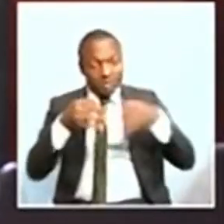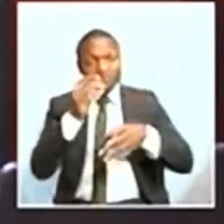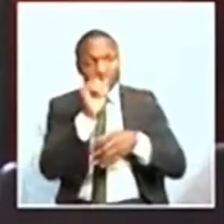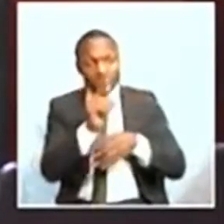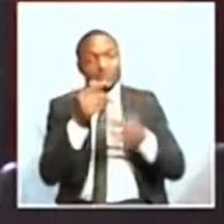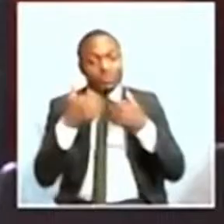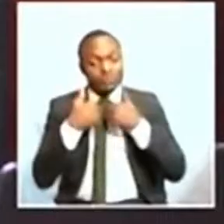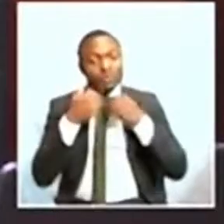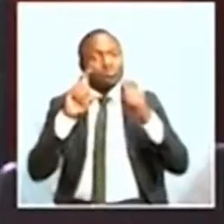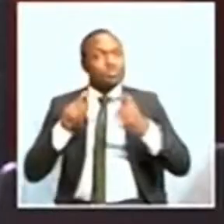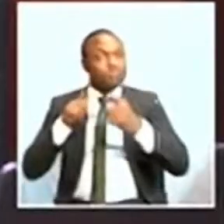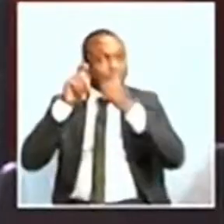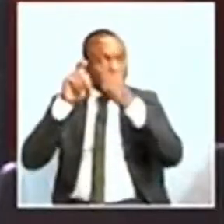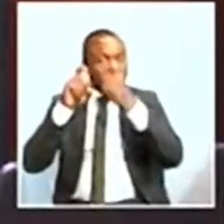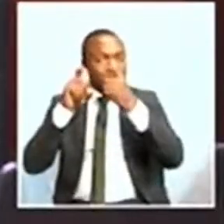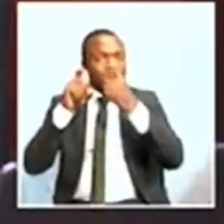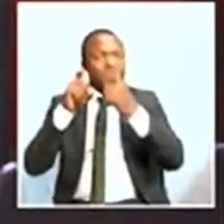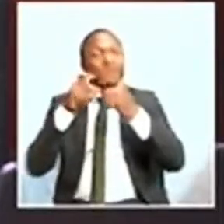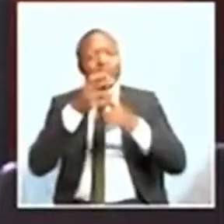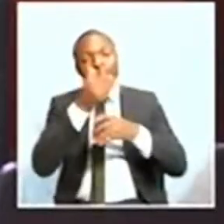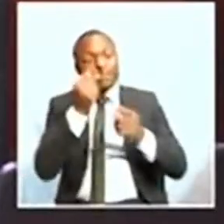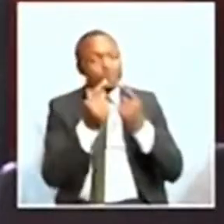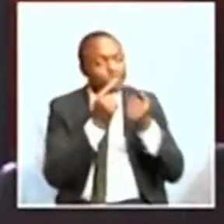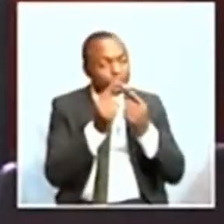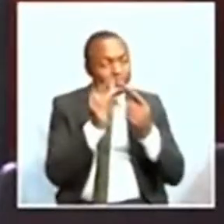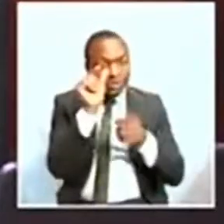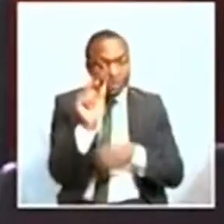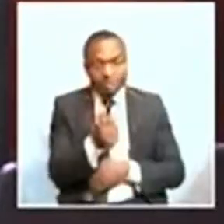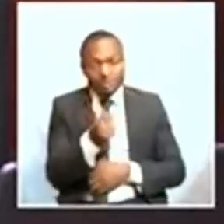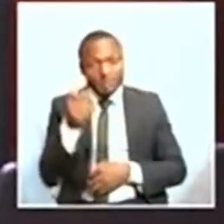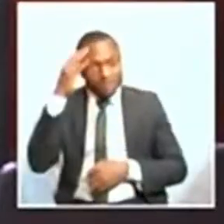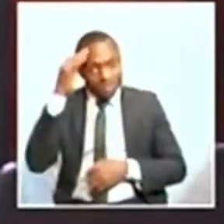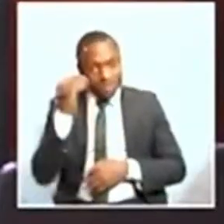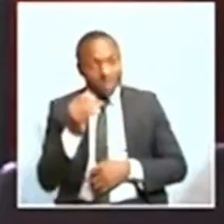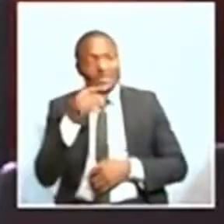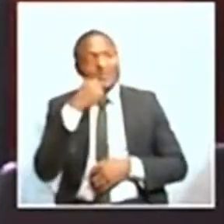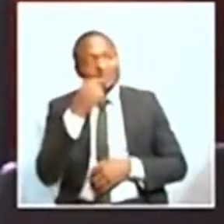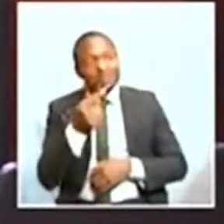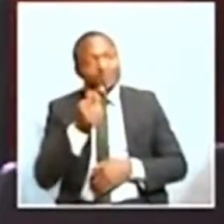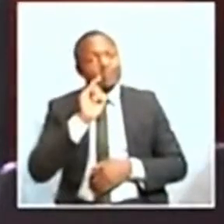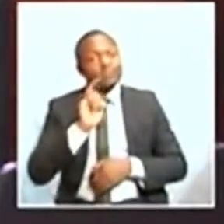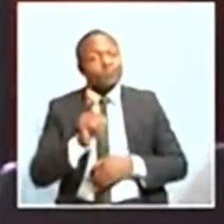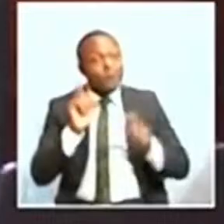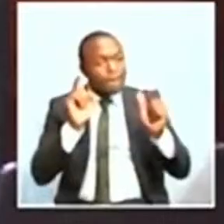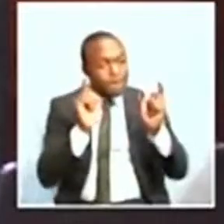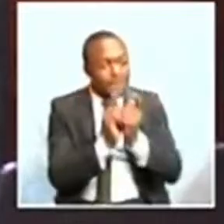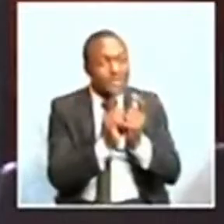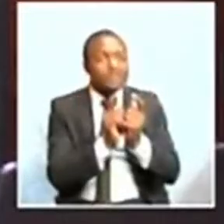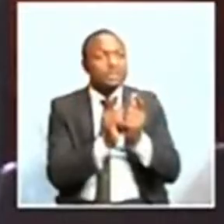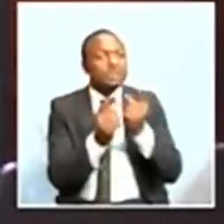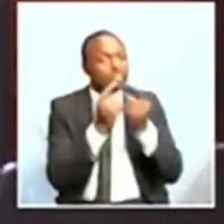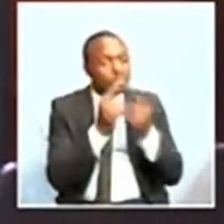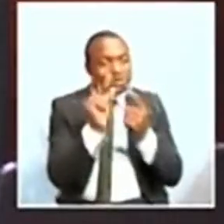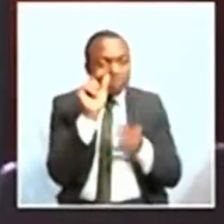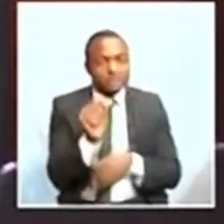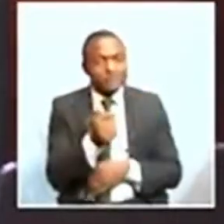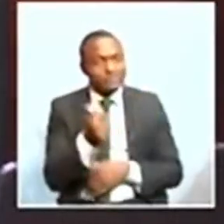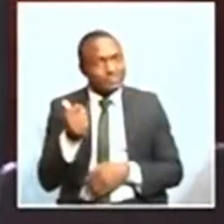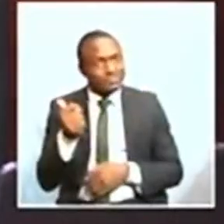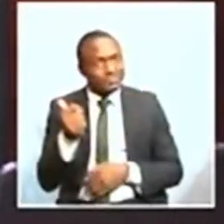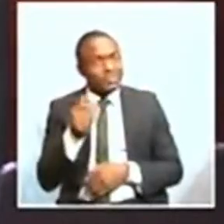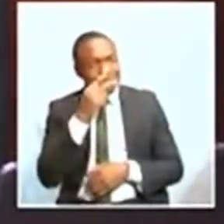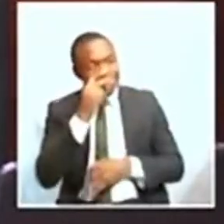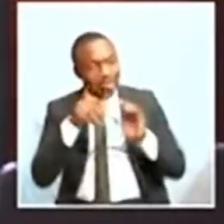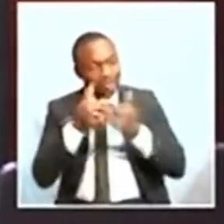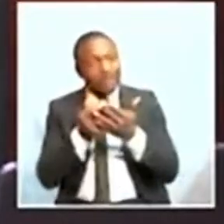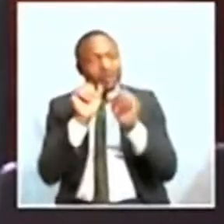have a challenge, approach them. You can talk to each other. That's why I always say, let's approach each other. Let's talk to each other. Let's see